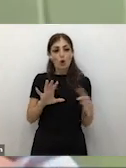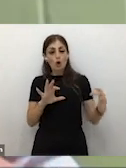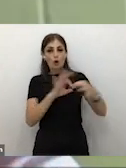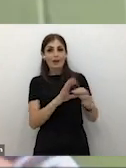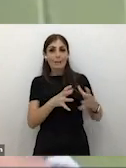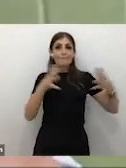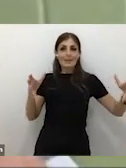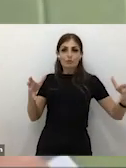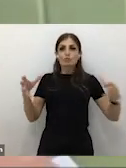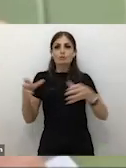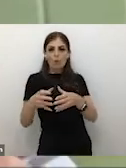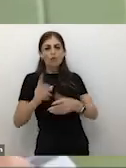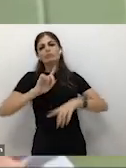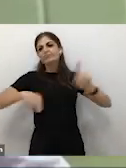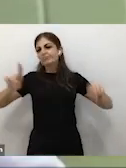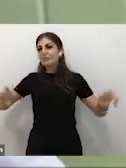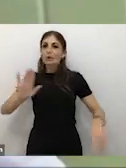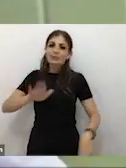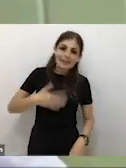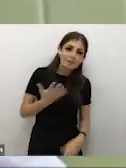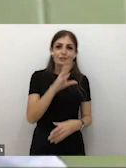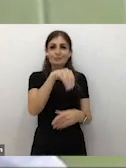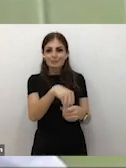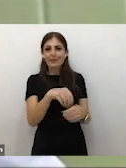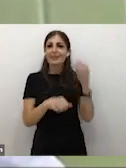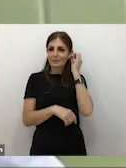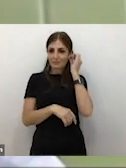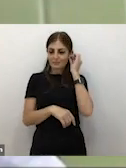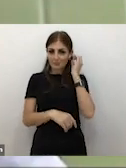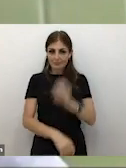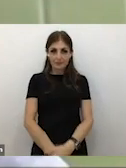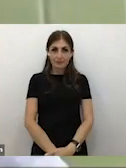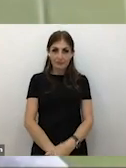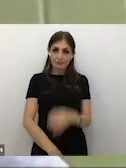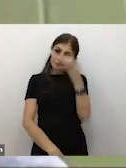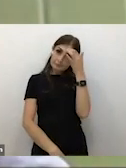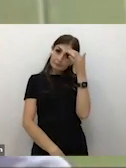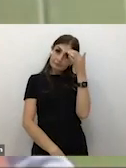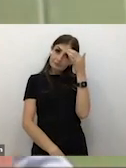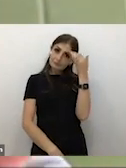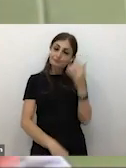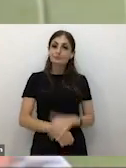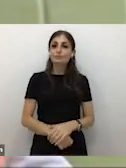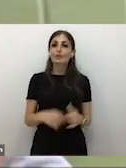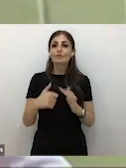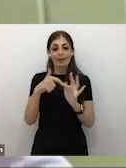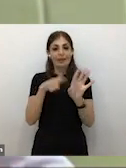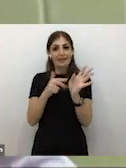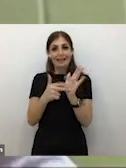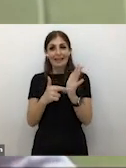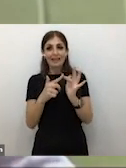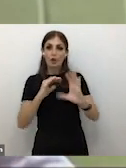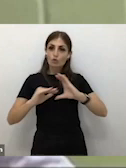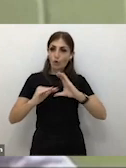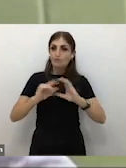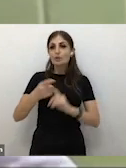smaller groups. So it's really dynamic and interesting to be in those spaces together. So for the keynote conversations, for example, you'll